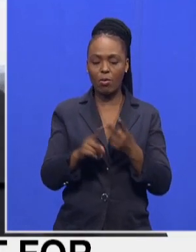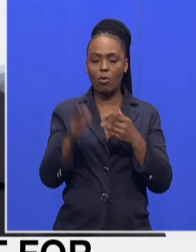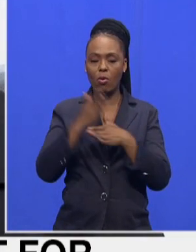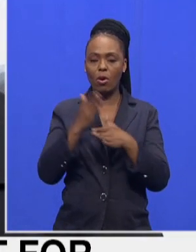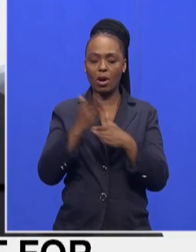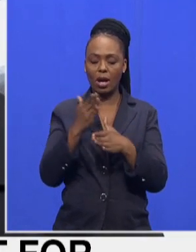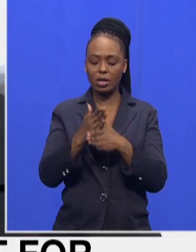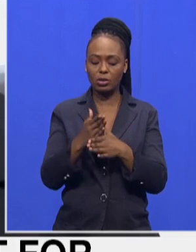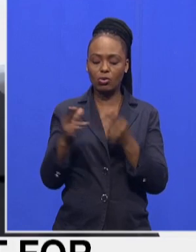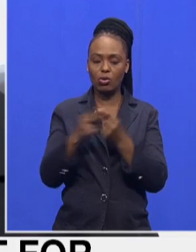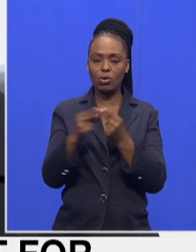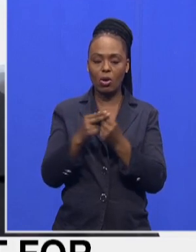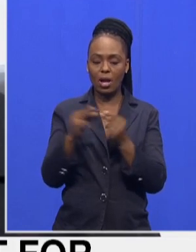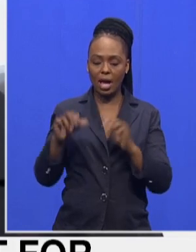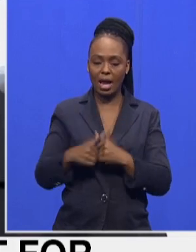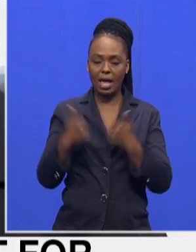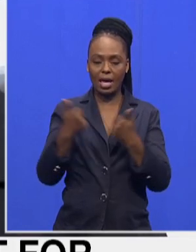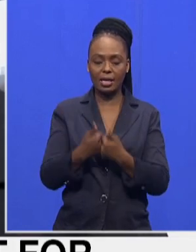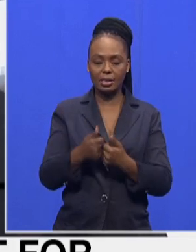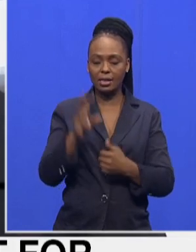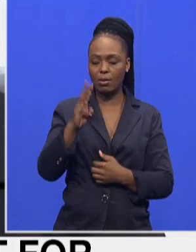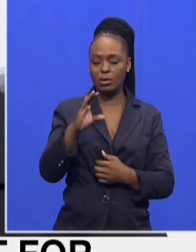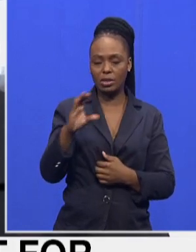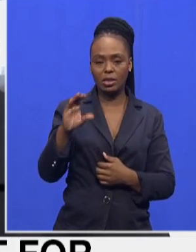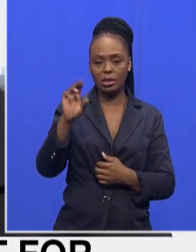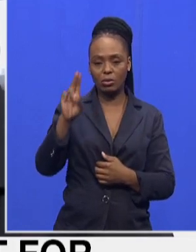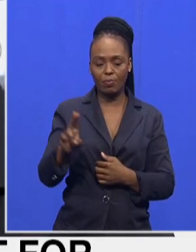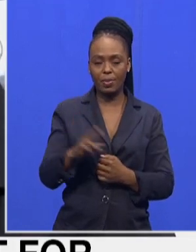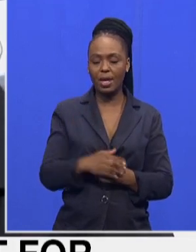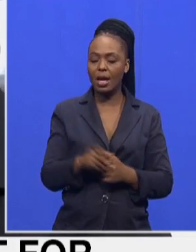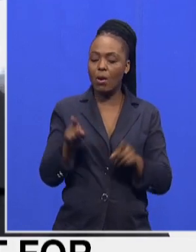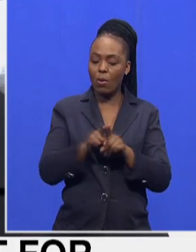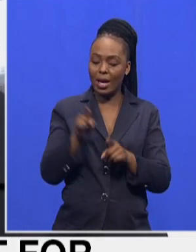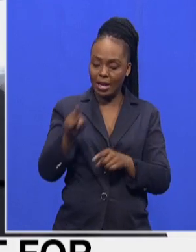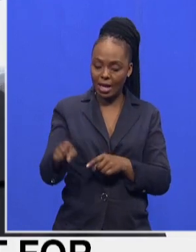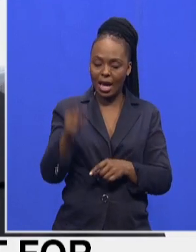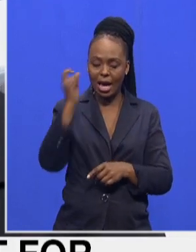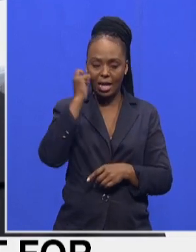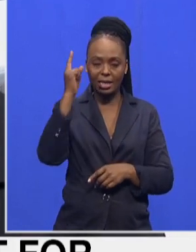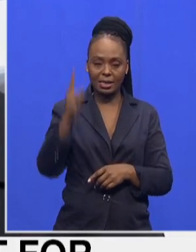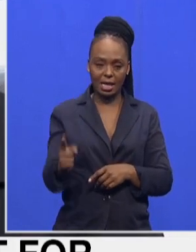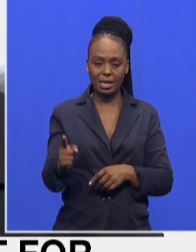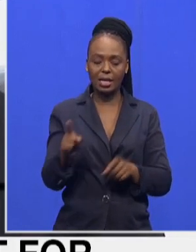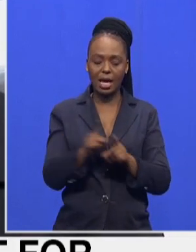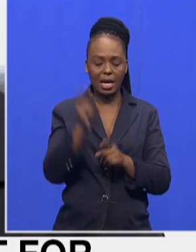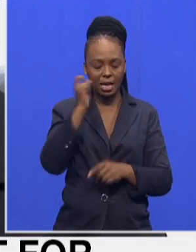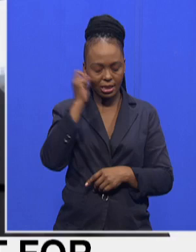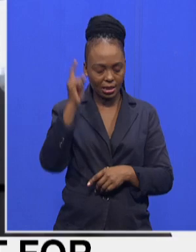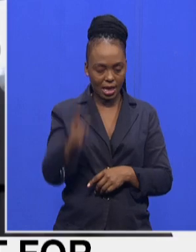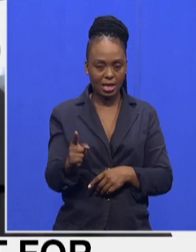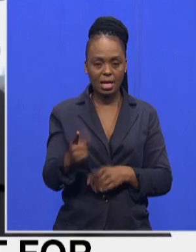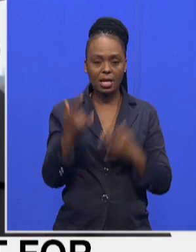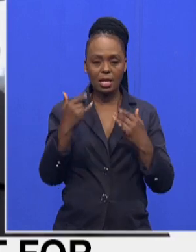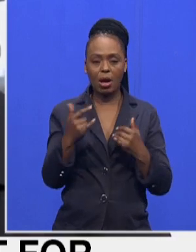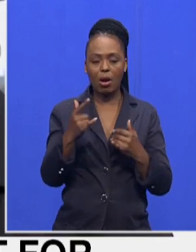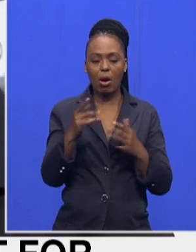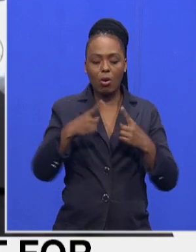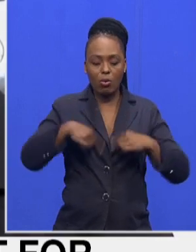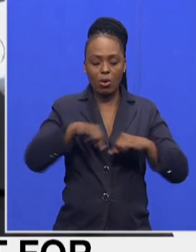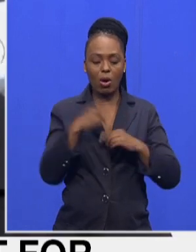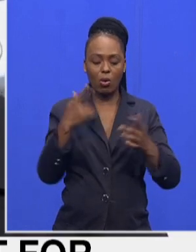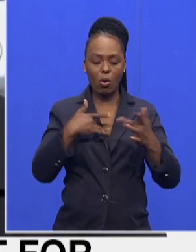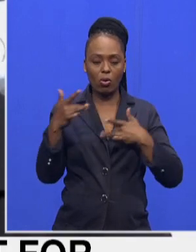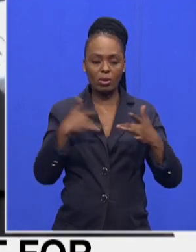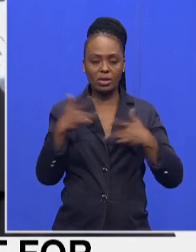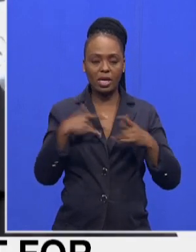an alliance on campus, and because the workers have also understood, the Workers' Union, have also understood the call and the cries of the students. So